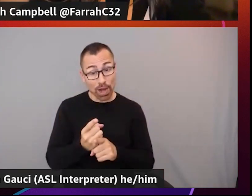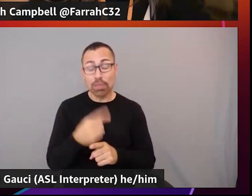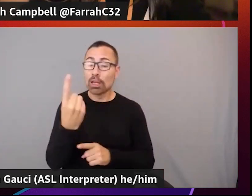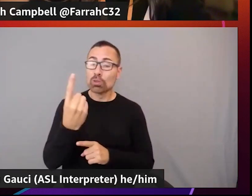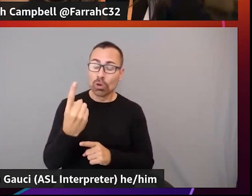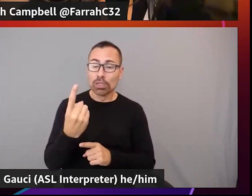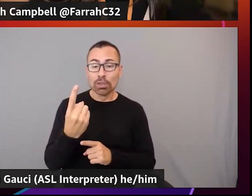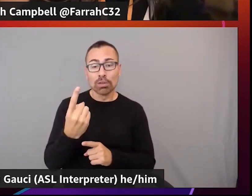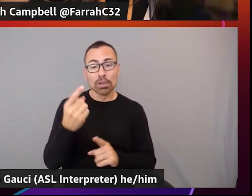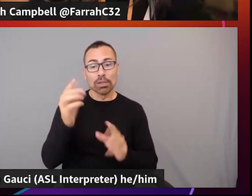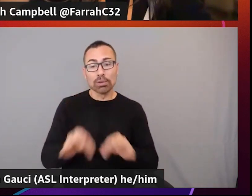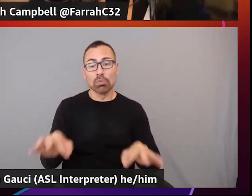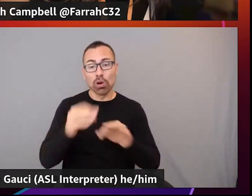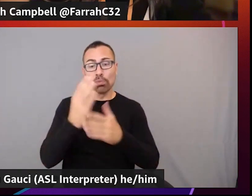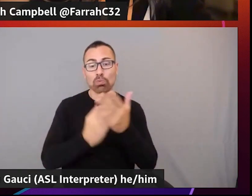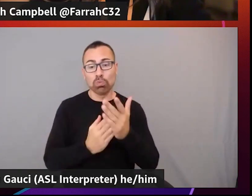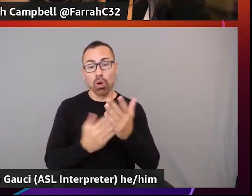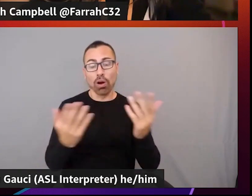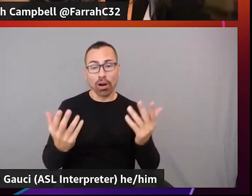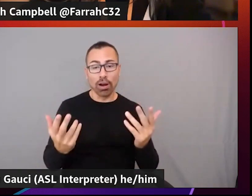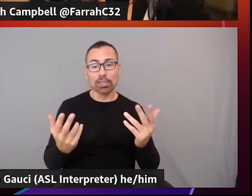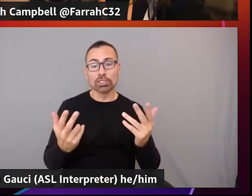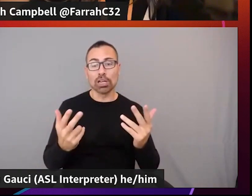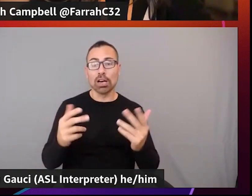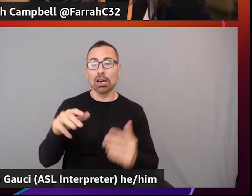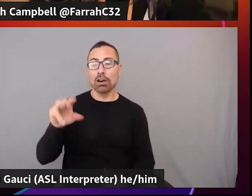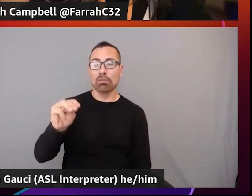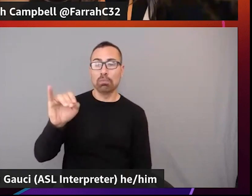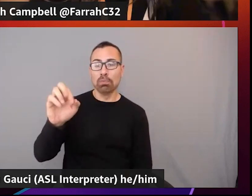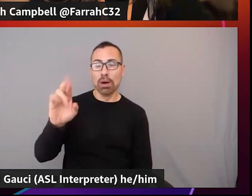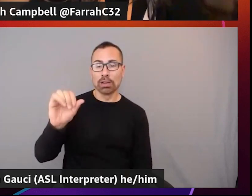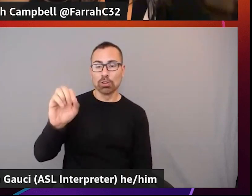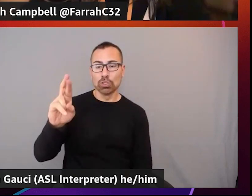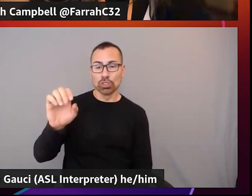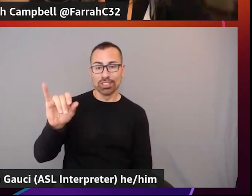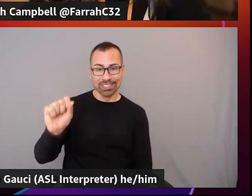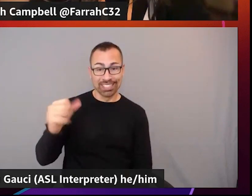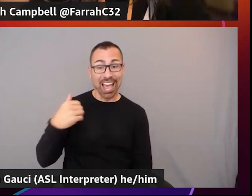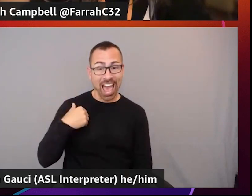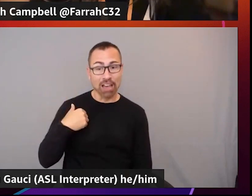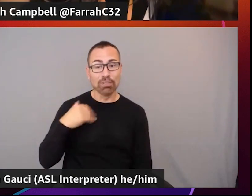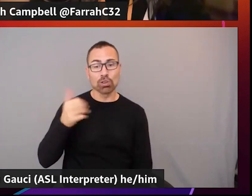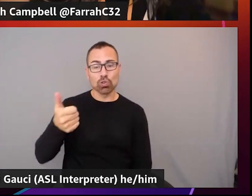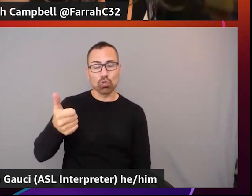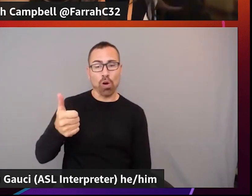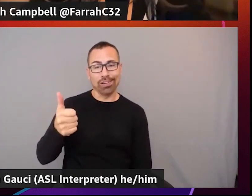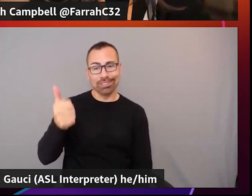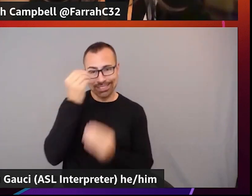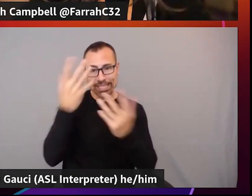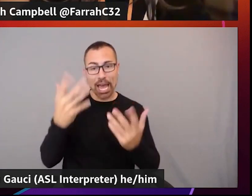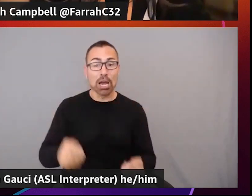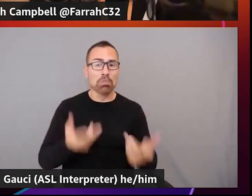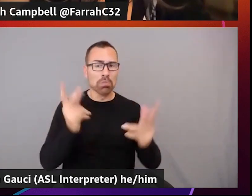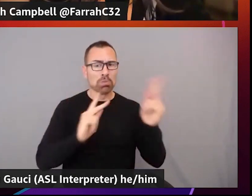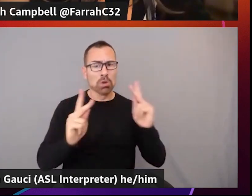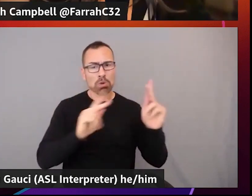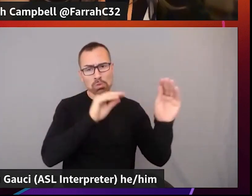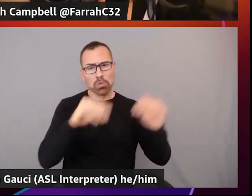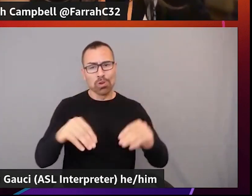functional microservice is to have its own data store. A lot of people move to a microservice on the compute side, but they'll